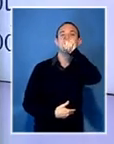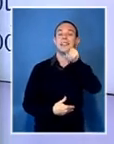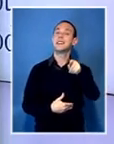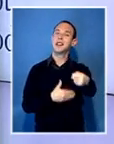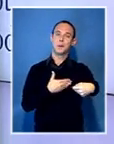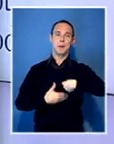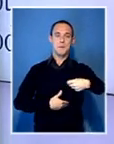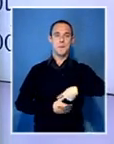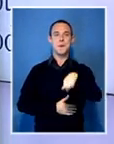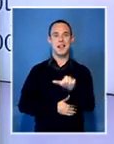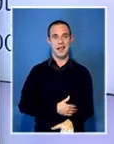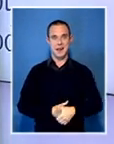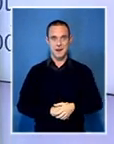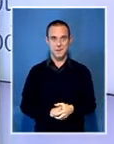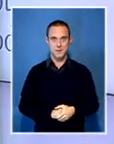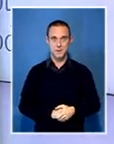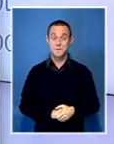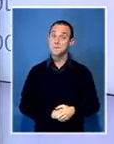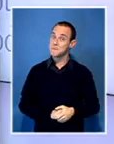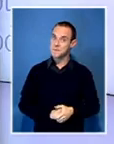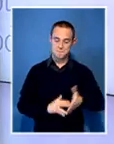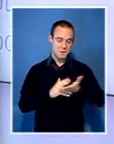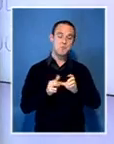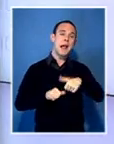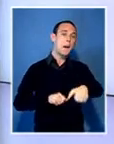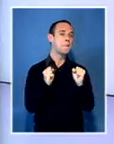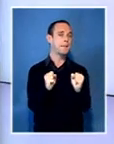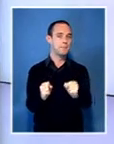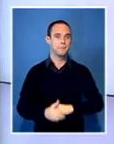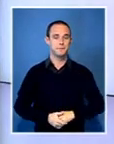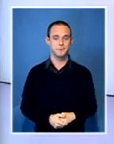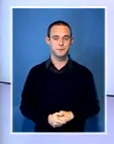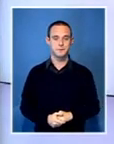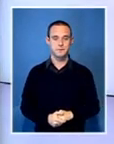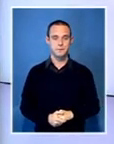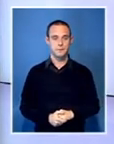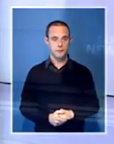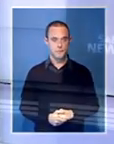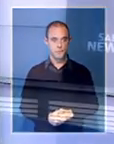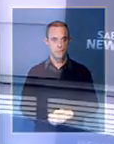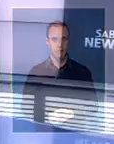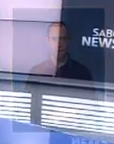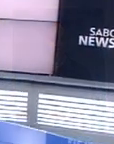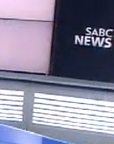comments, and of course, our email address. We continue after the short break. Don't go away.